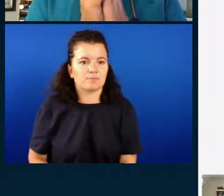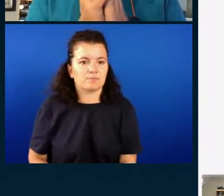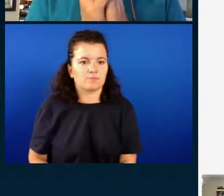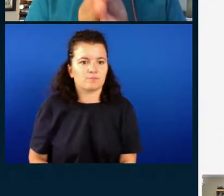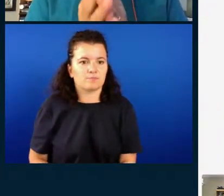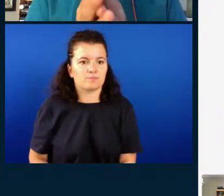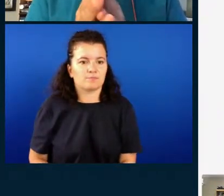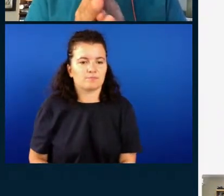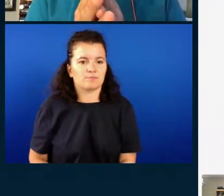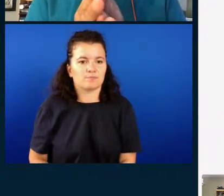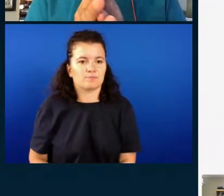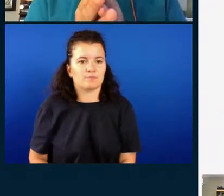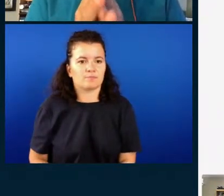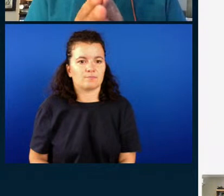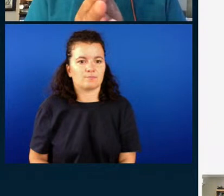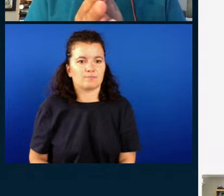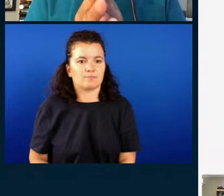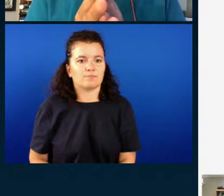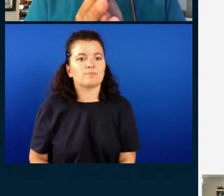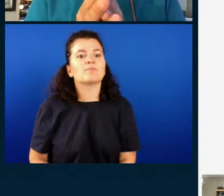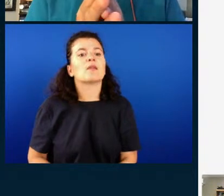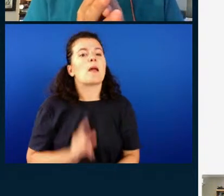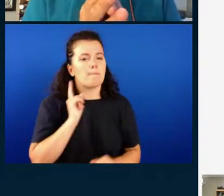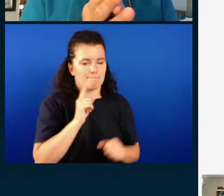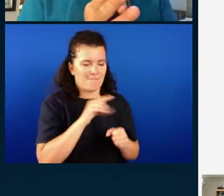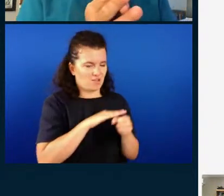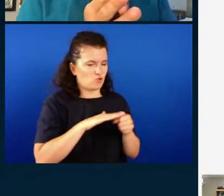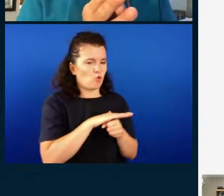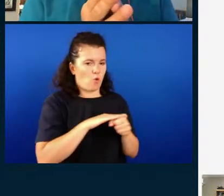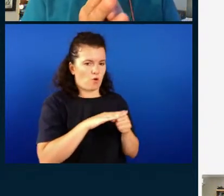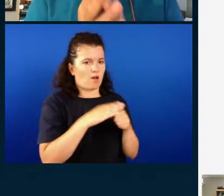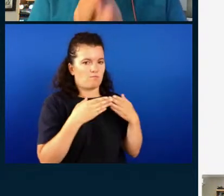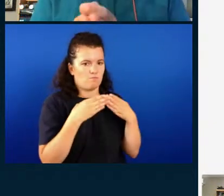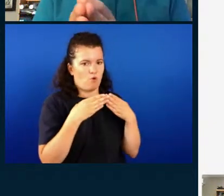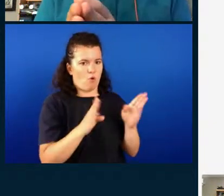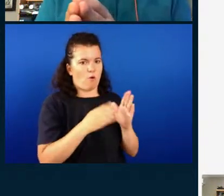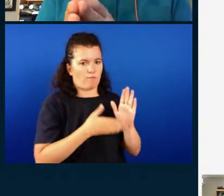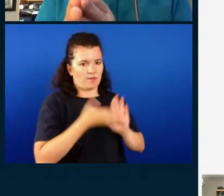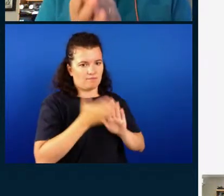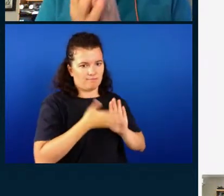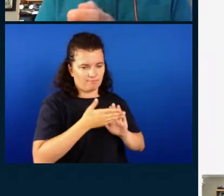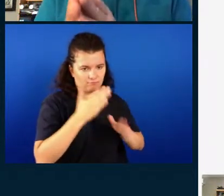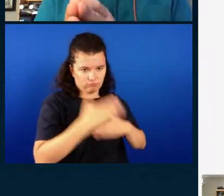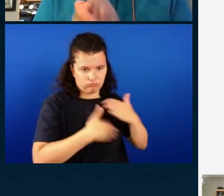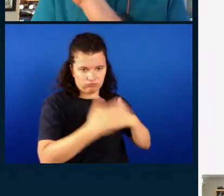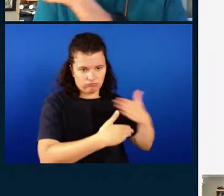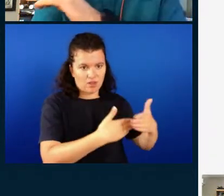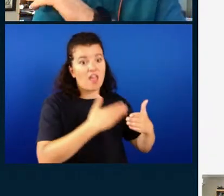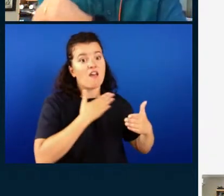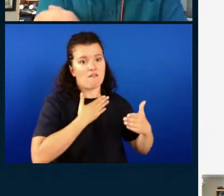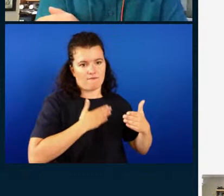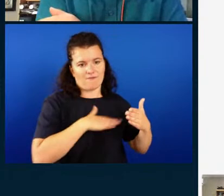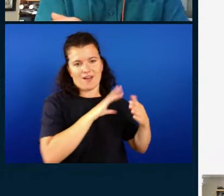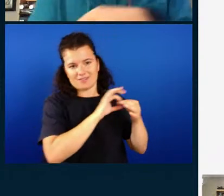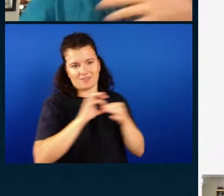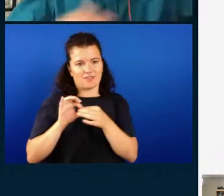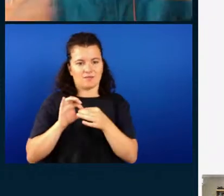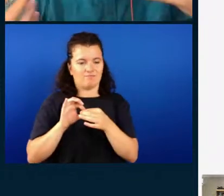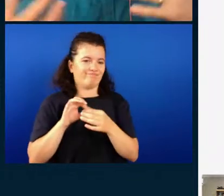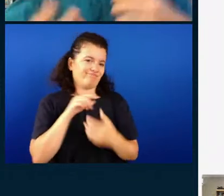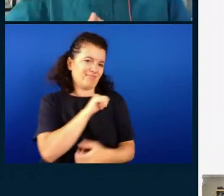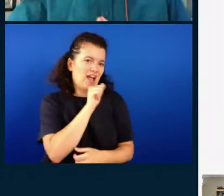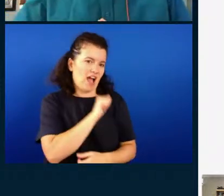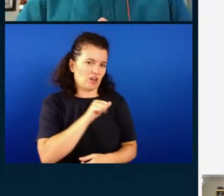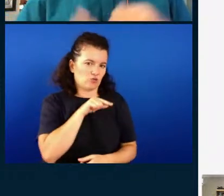So you need Azurite running locally if you are going to be using Azure Functions. on a Mac because you need a